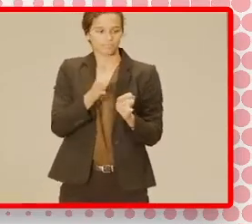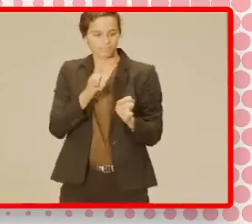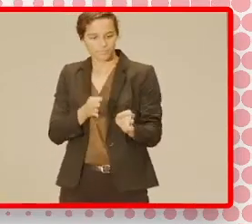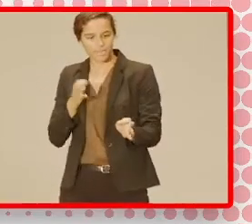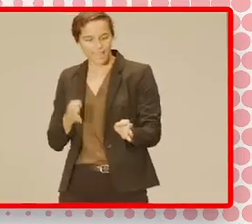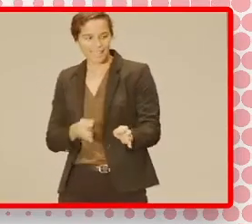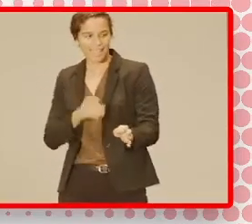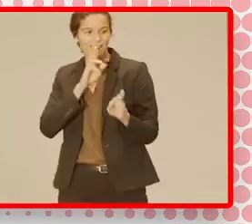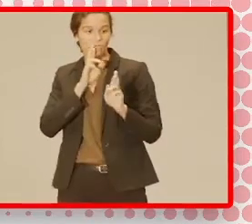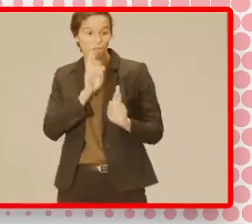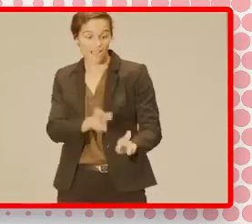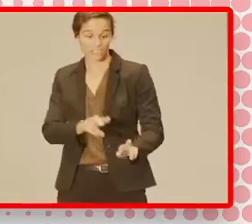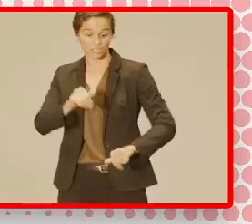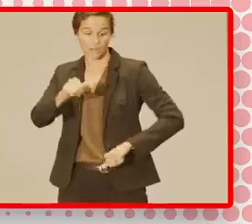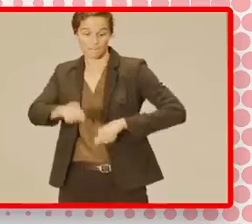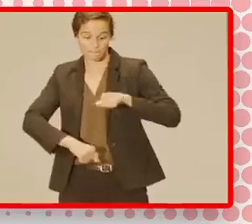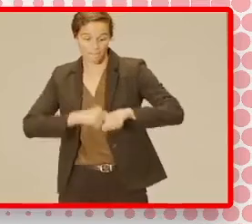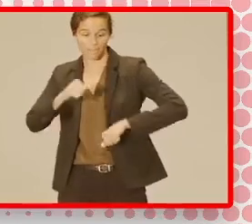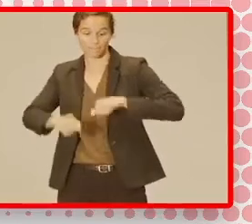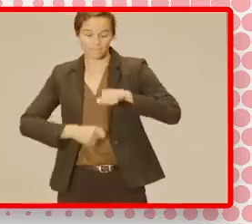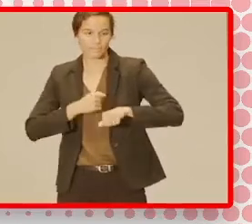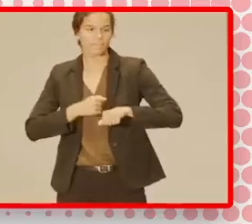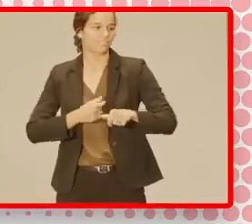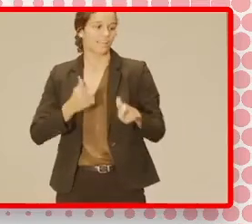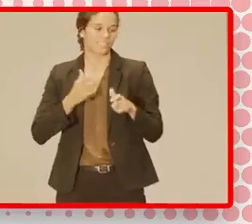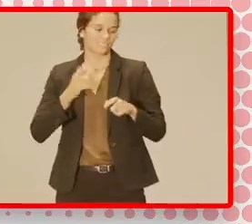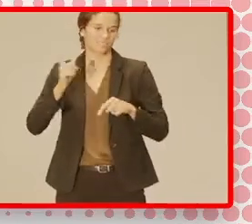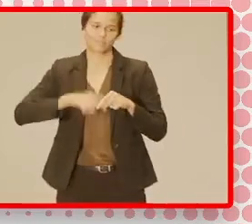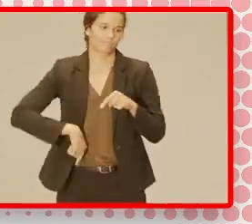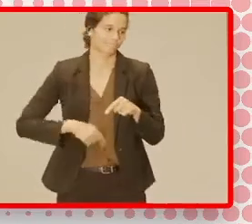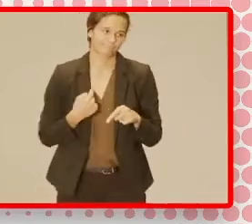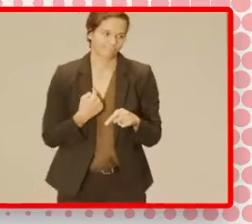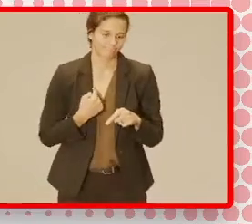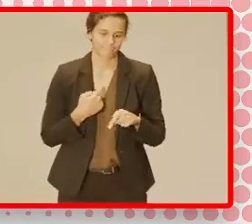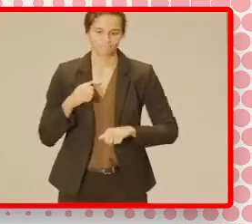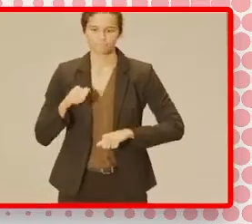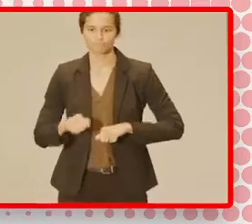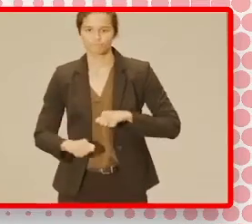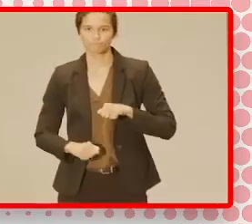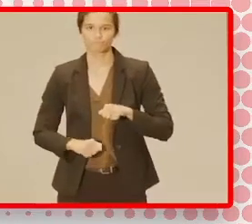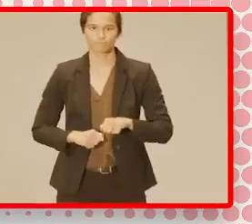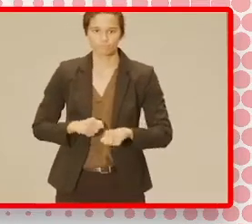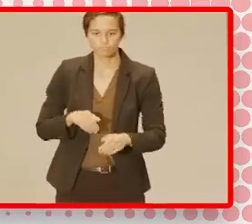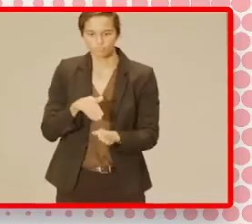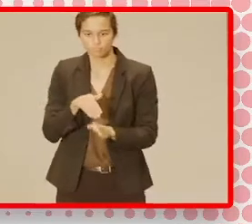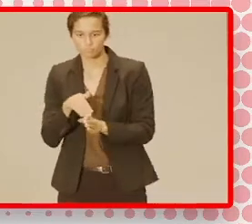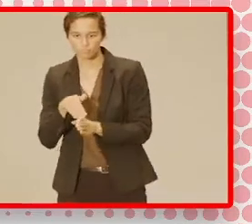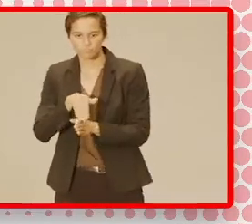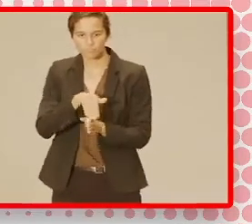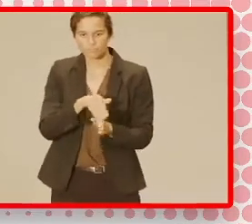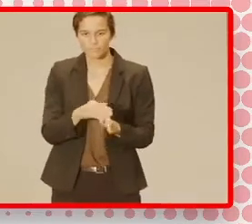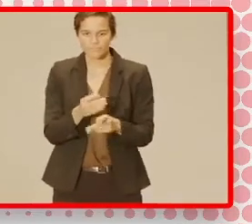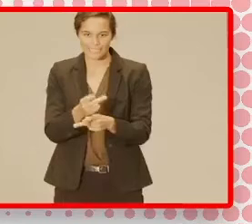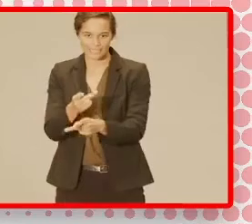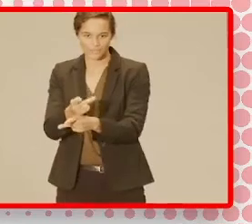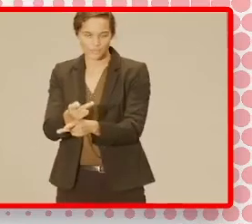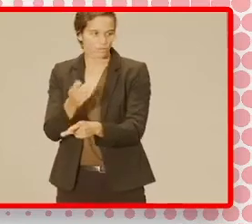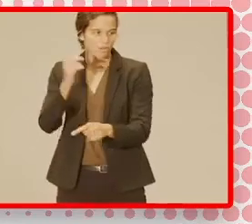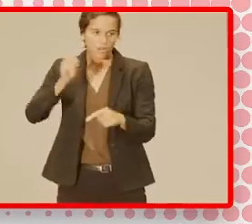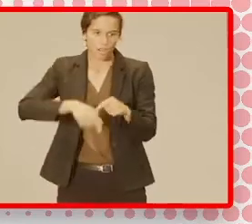bike fast. I crash, and it hurts a lot. You haven't crashed in a while, have you? Yeah.